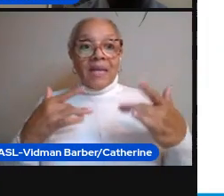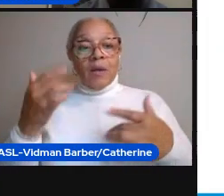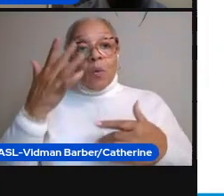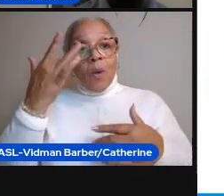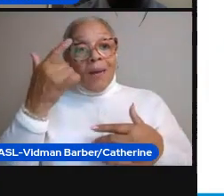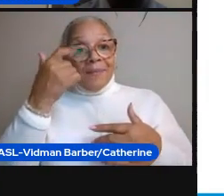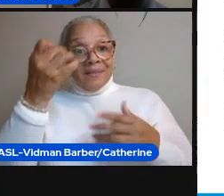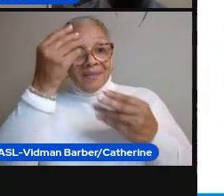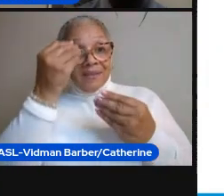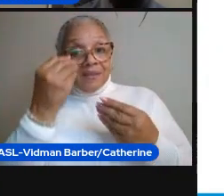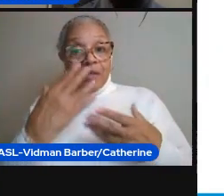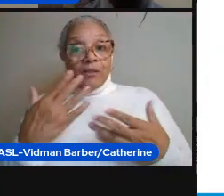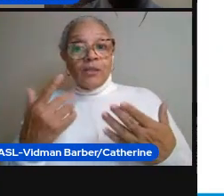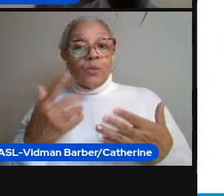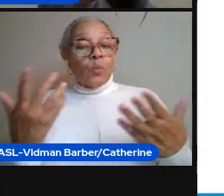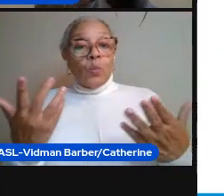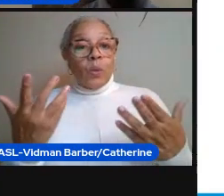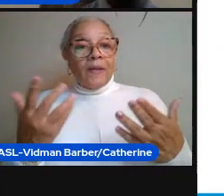us that